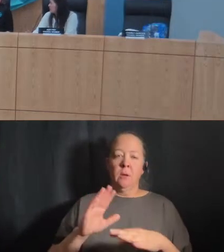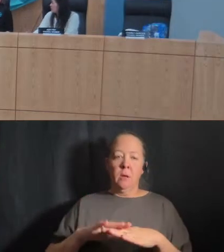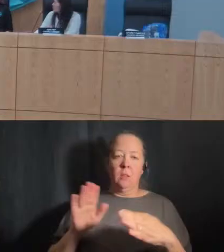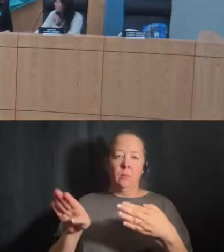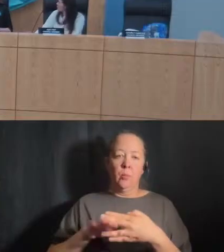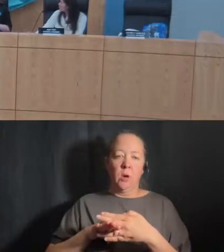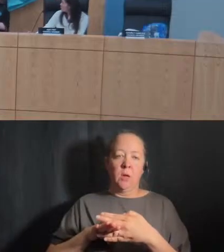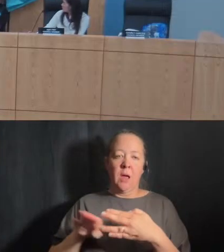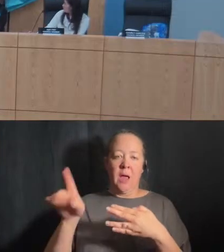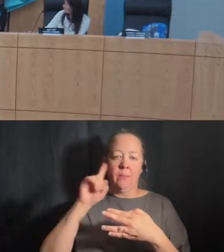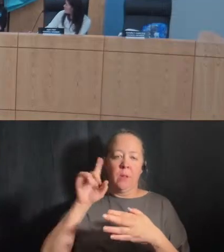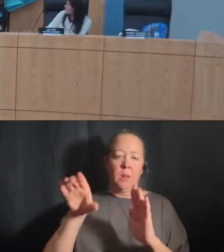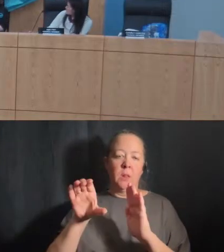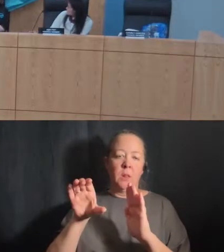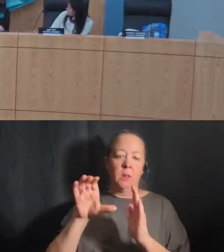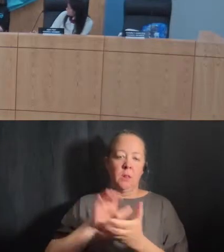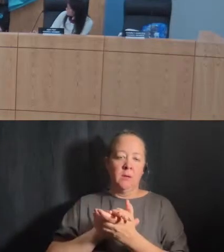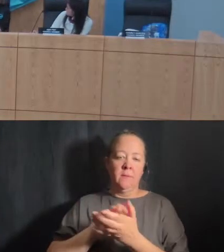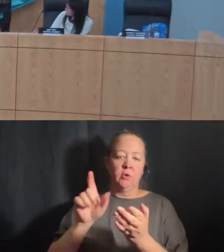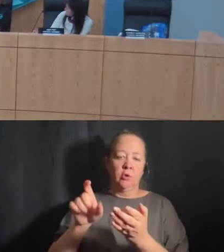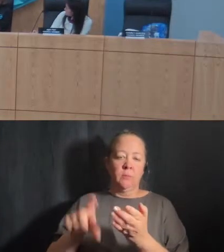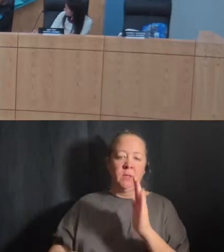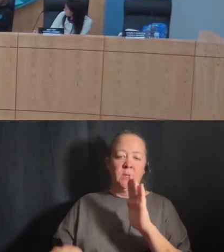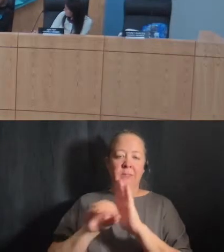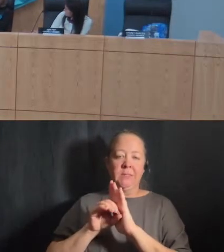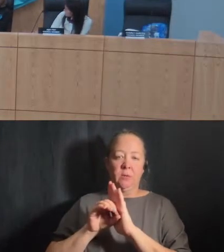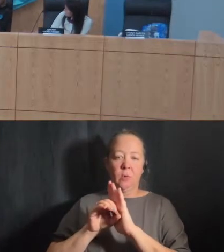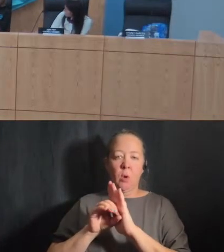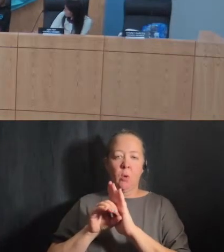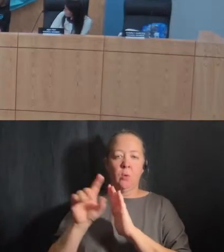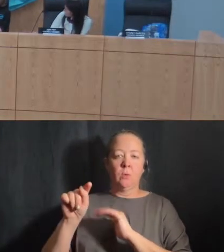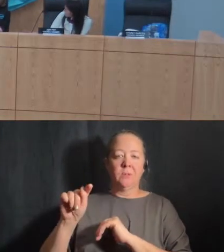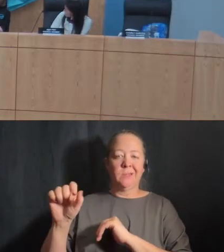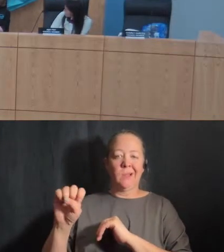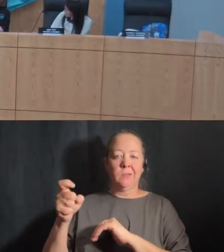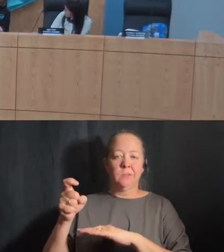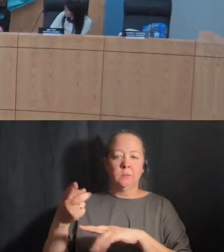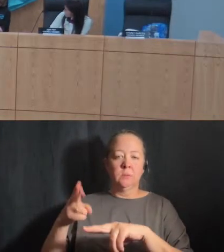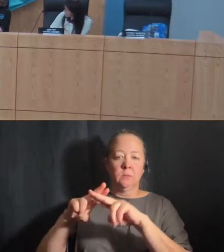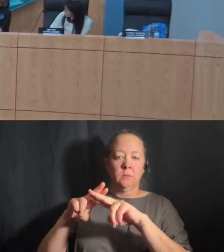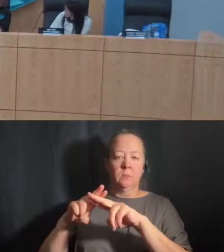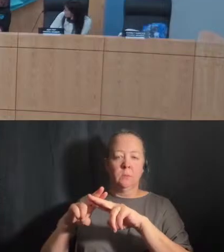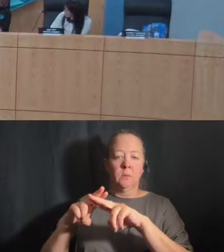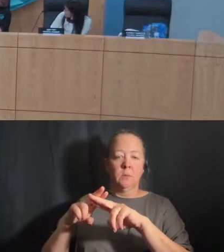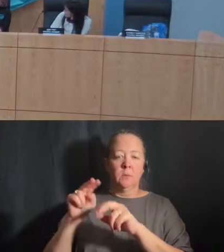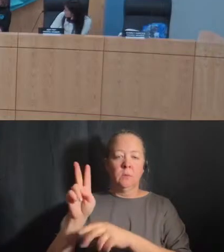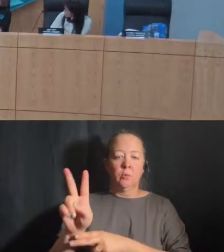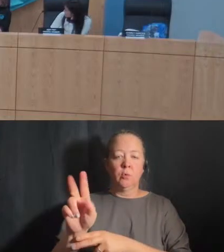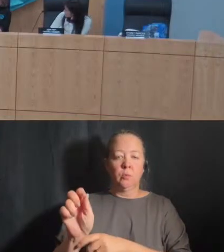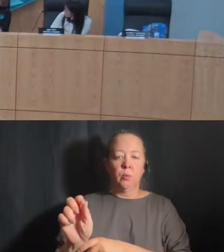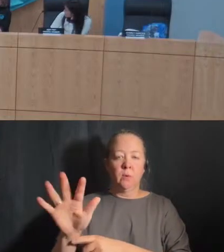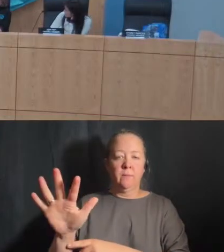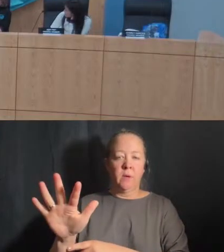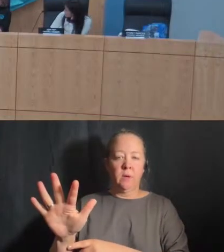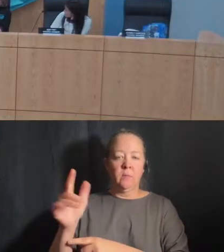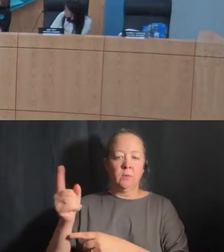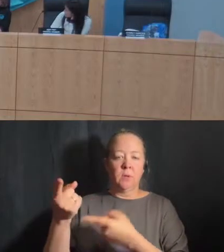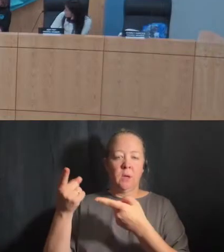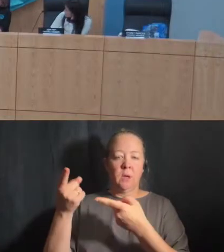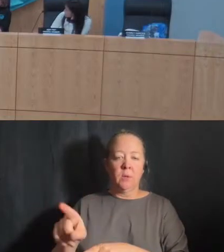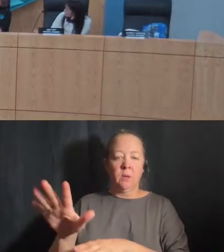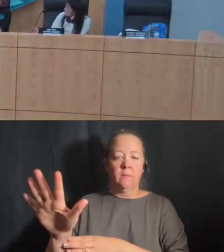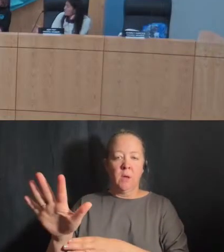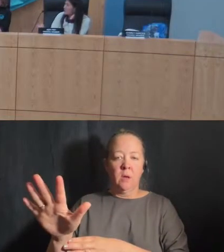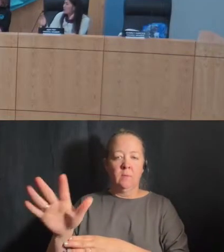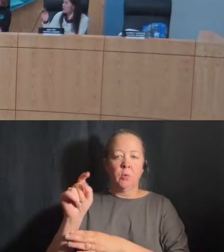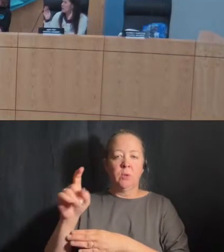should be at zero tax increase, 2.5, which is half, and at 5. So they can see the range of